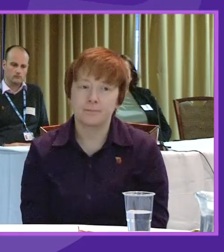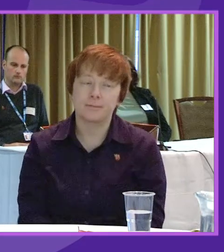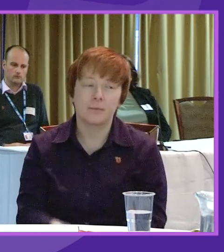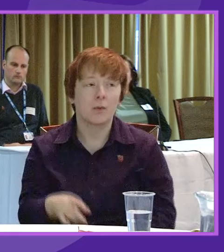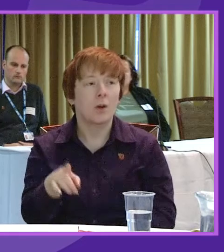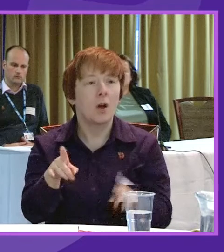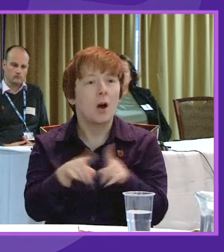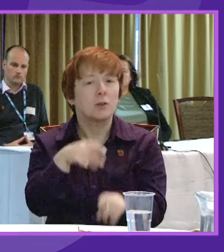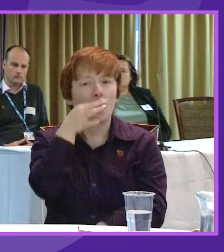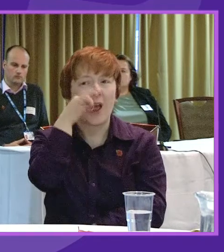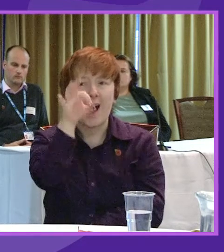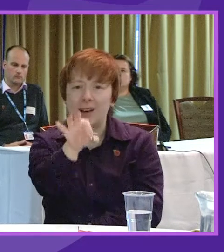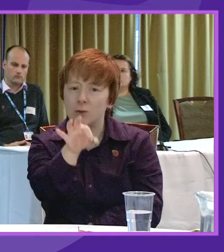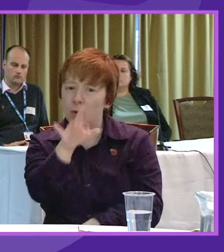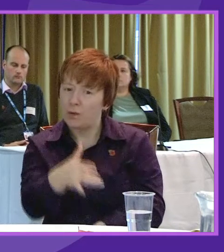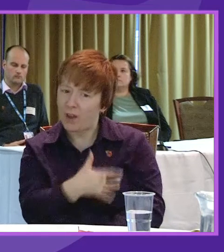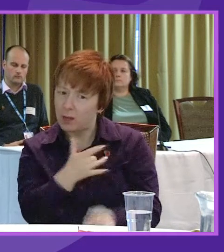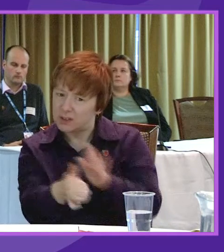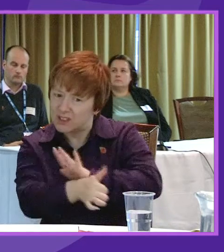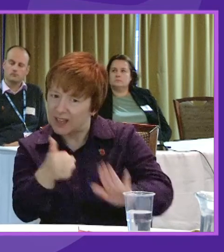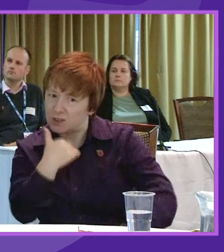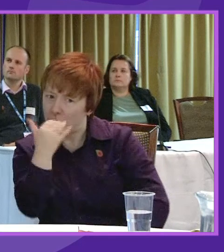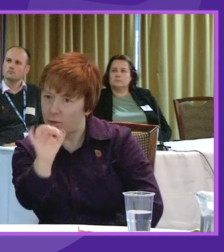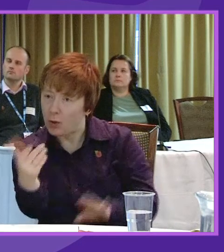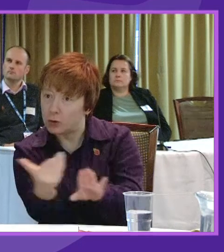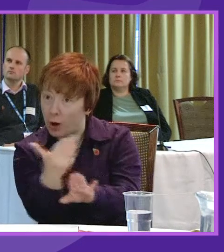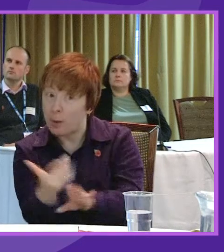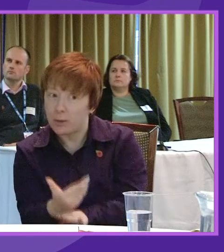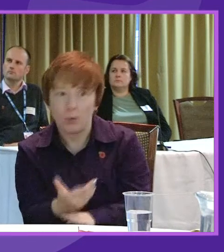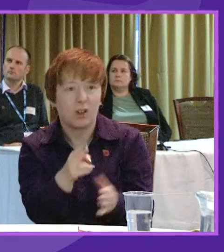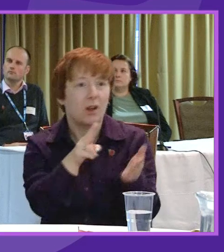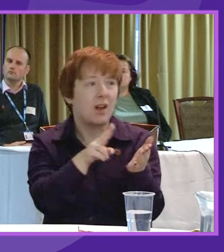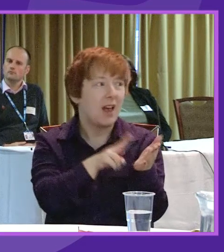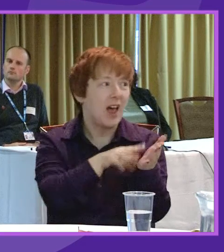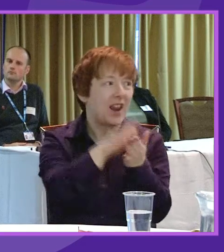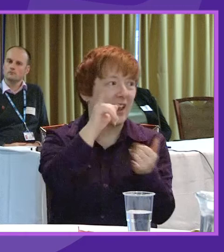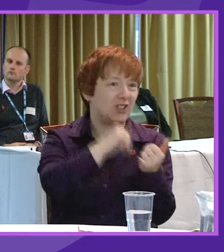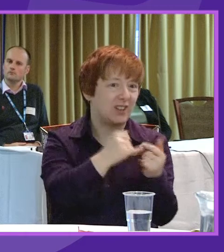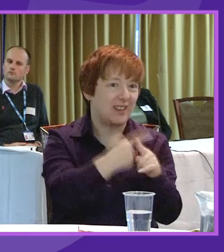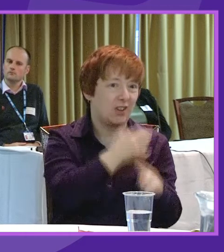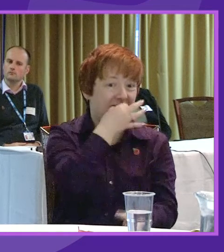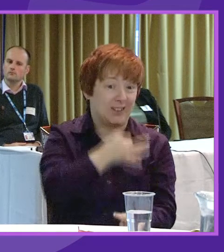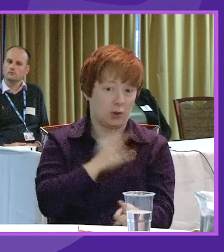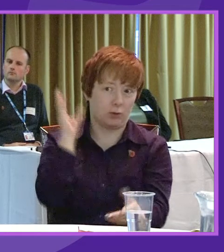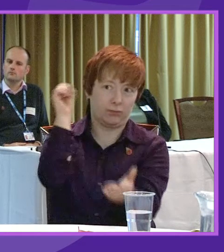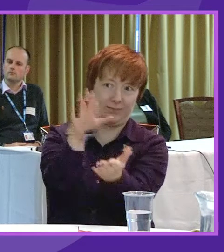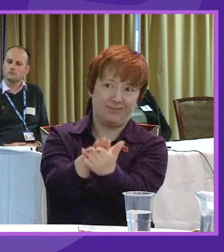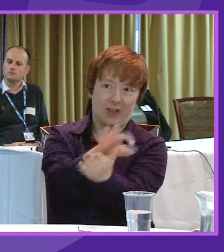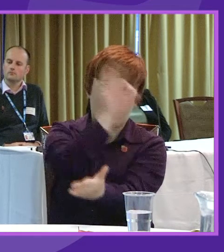We asked an additional question about if people felt they had the skills to do the job. It was NHS England actually asked us to include